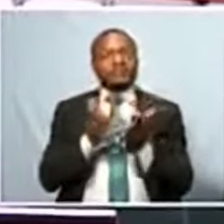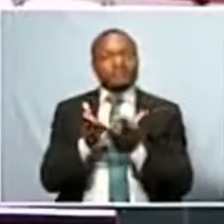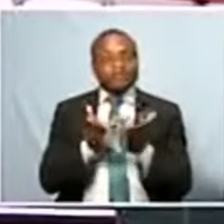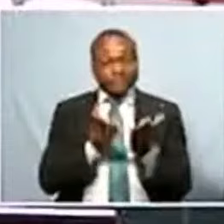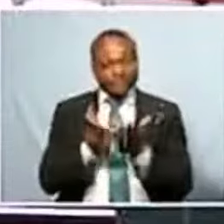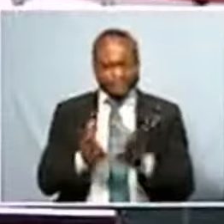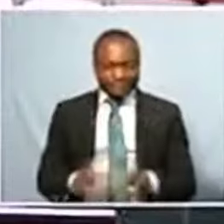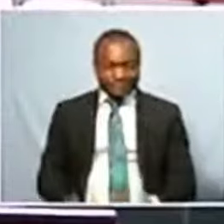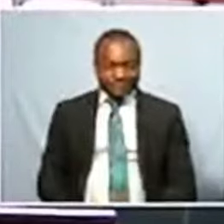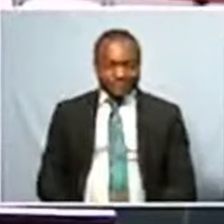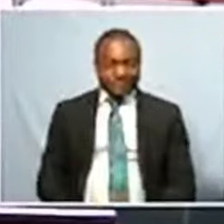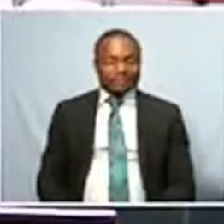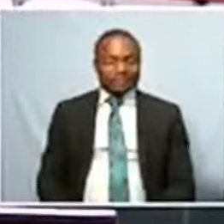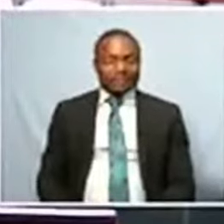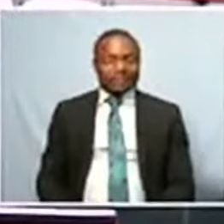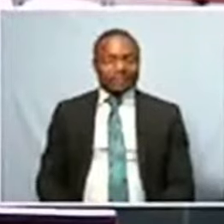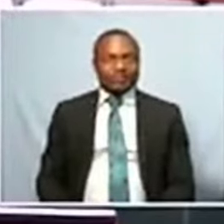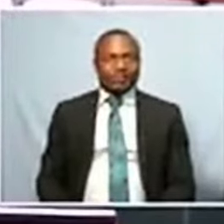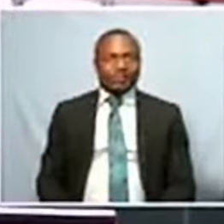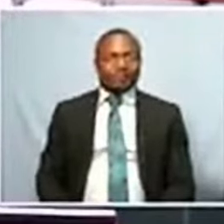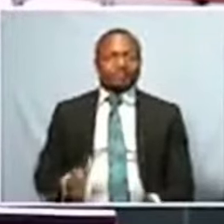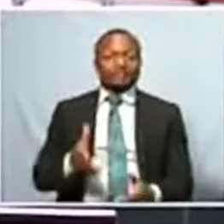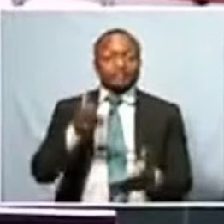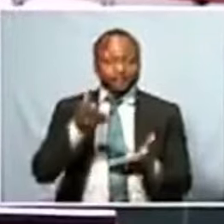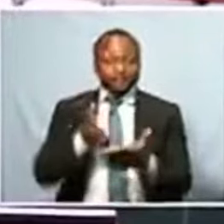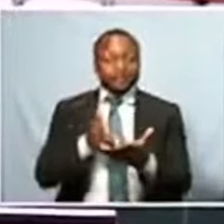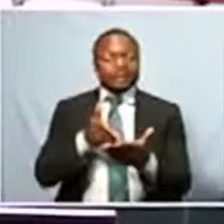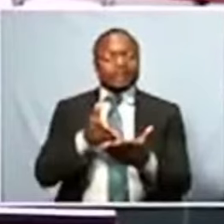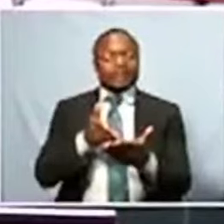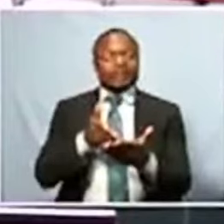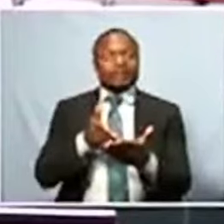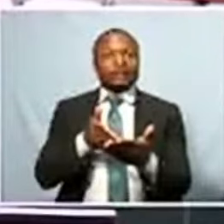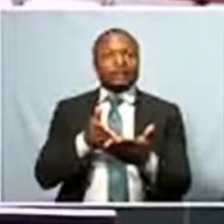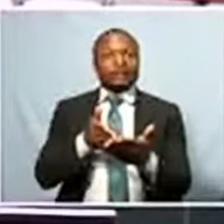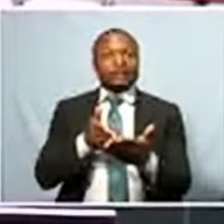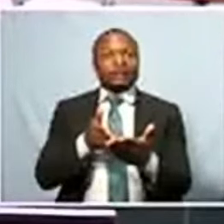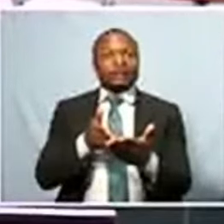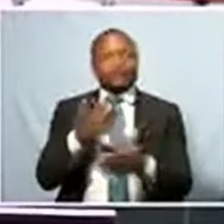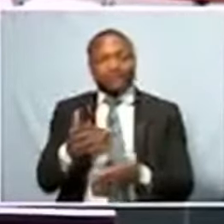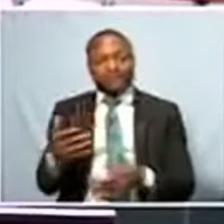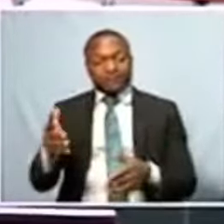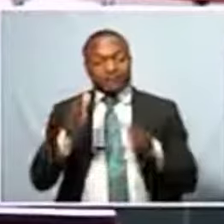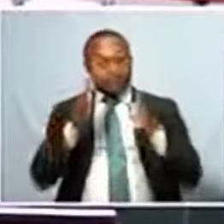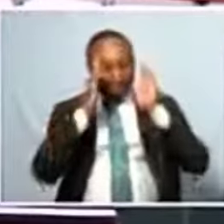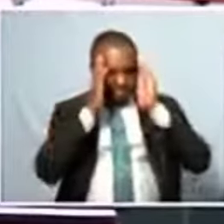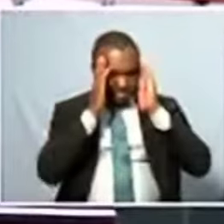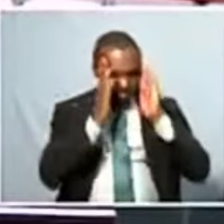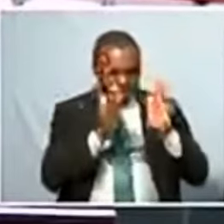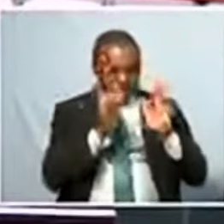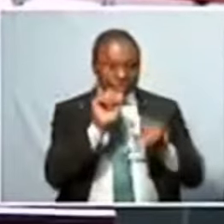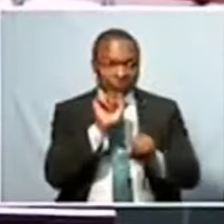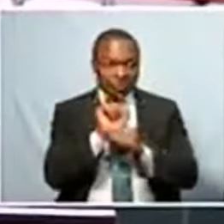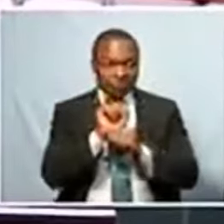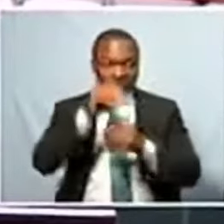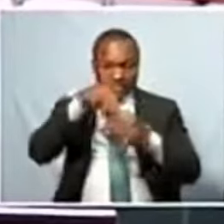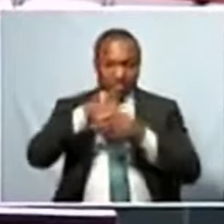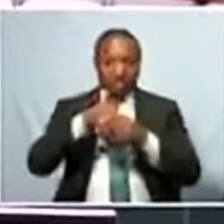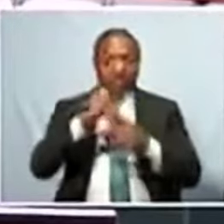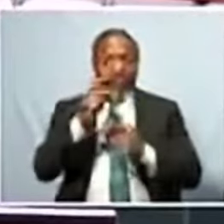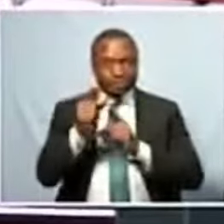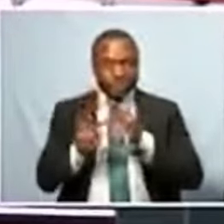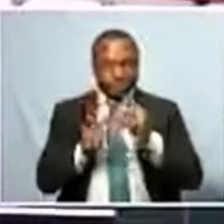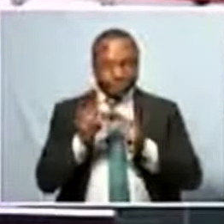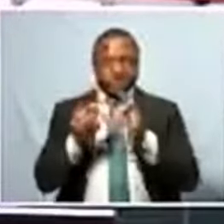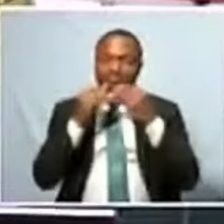and these are the provisions that we are looking to, and work is in progress.